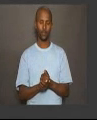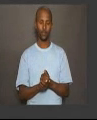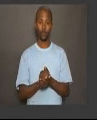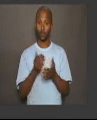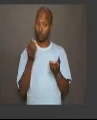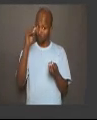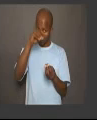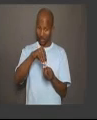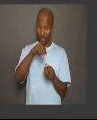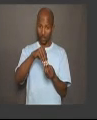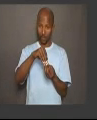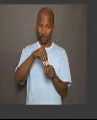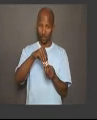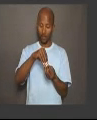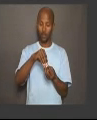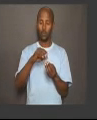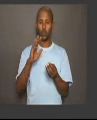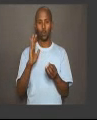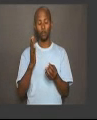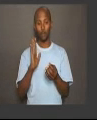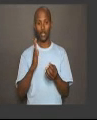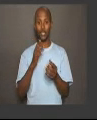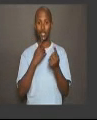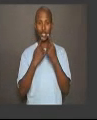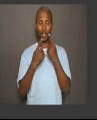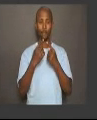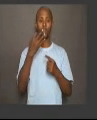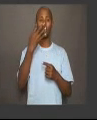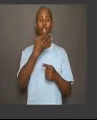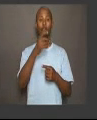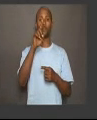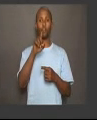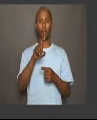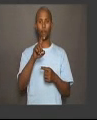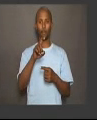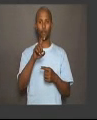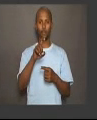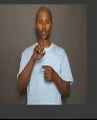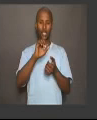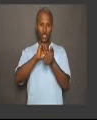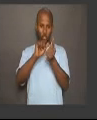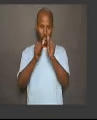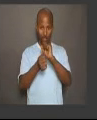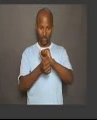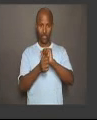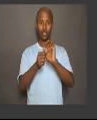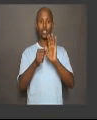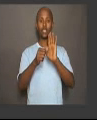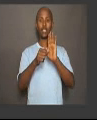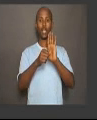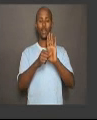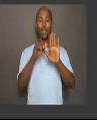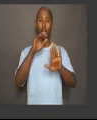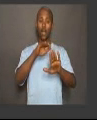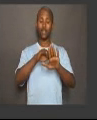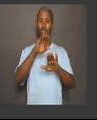Once again, we may say that f prime changes signs at